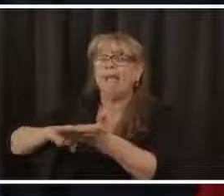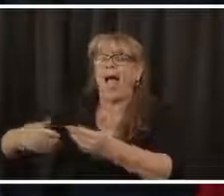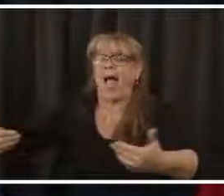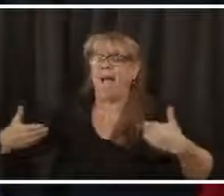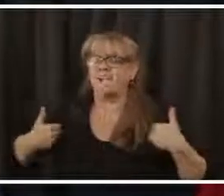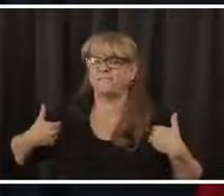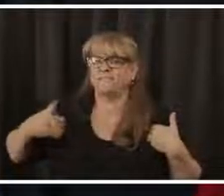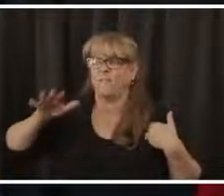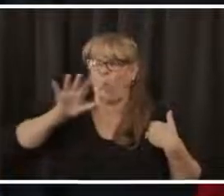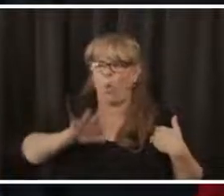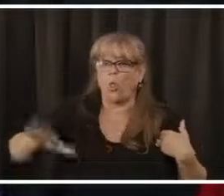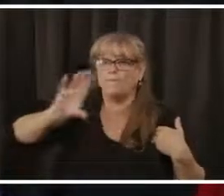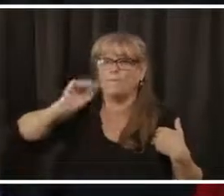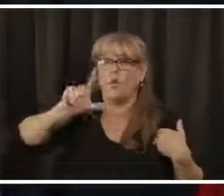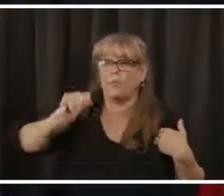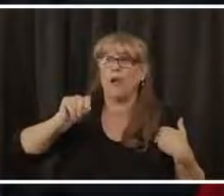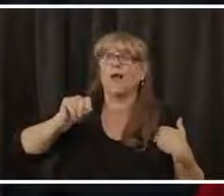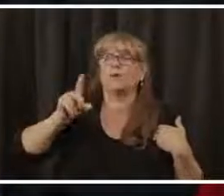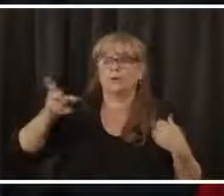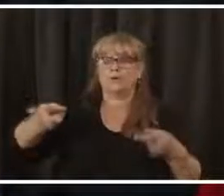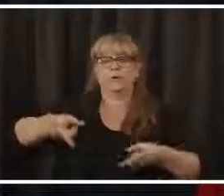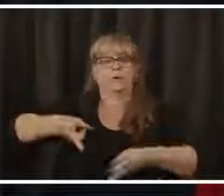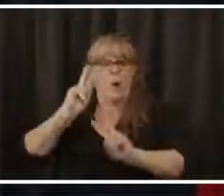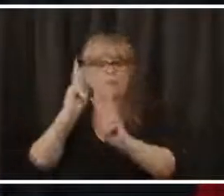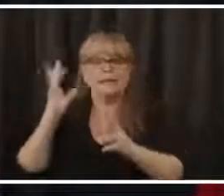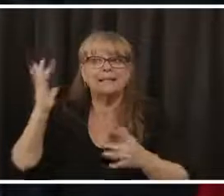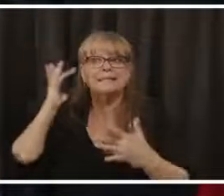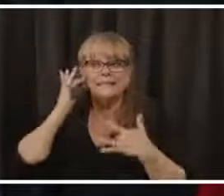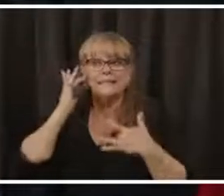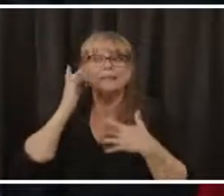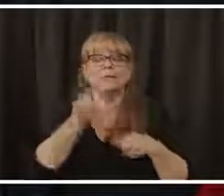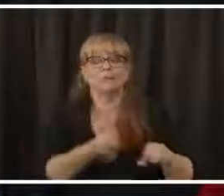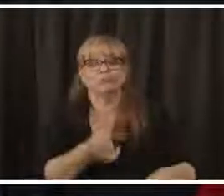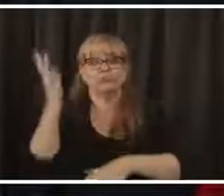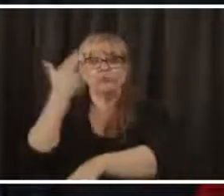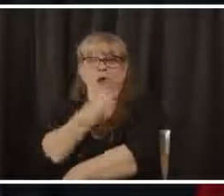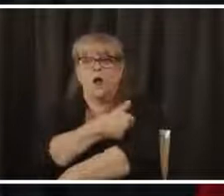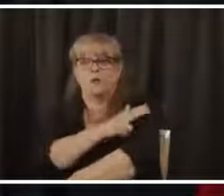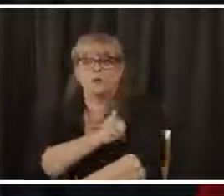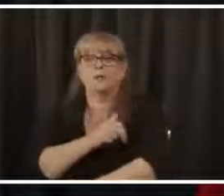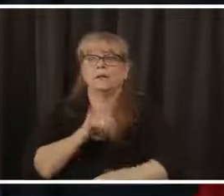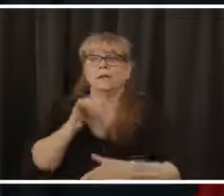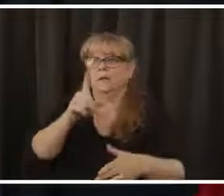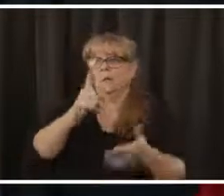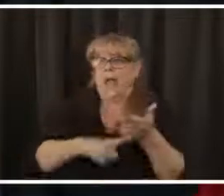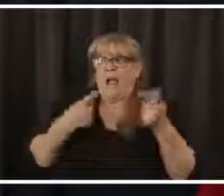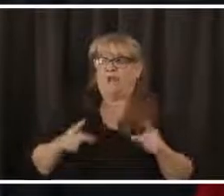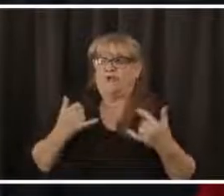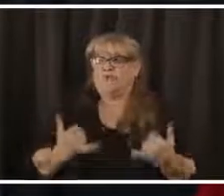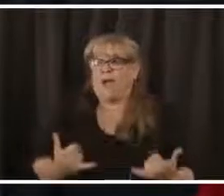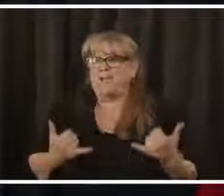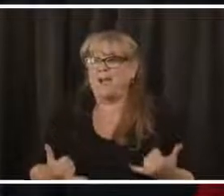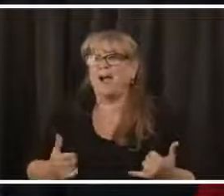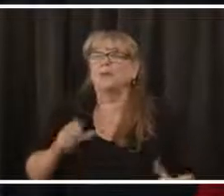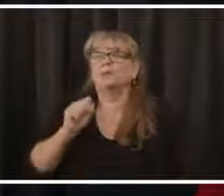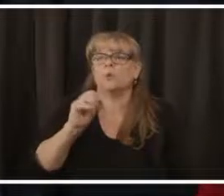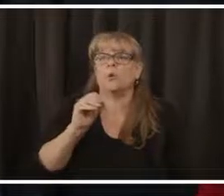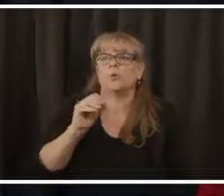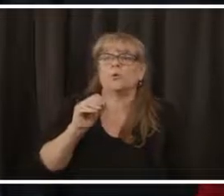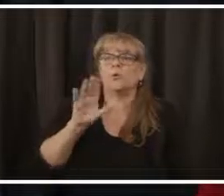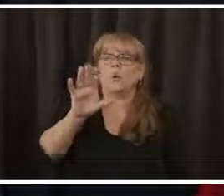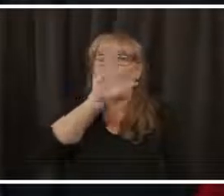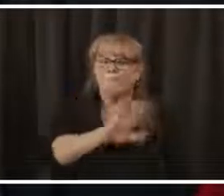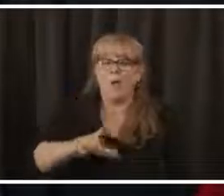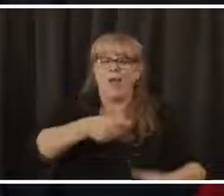severe illness, is more likely to result in hospitalization. And so that is likely playing out here, where we know that probably more than half of our cases in the state right